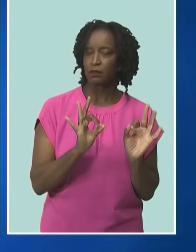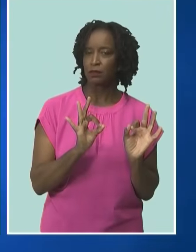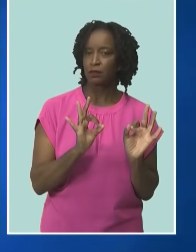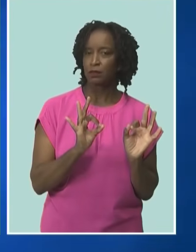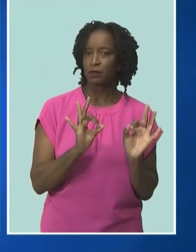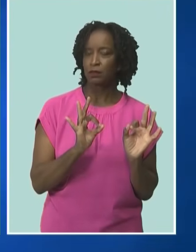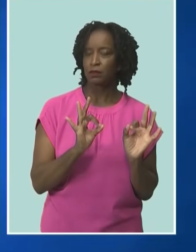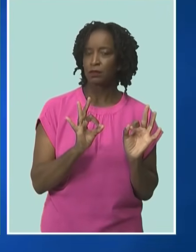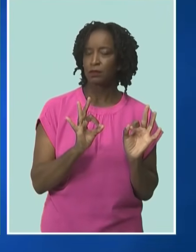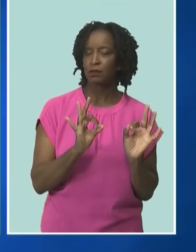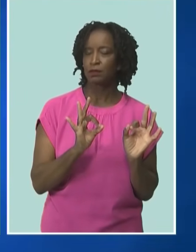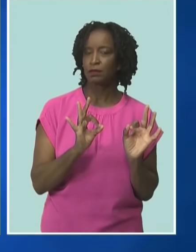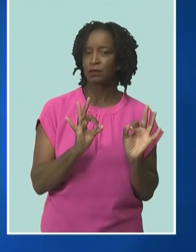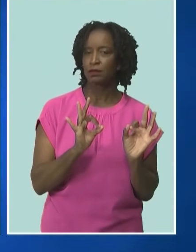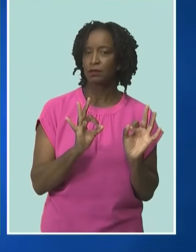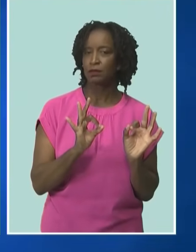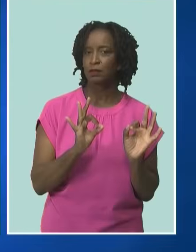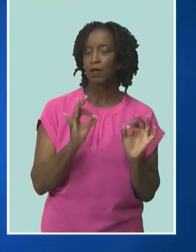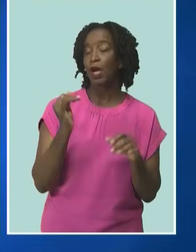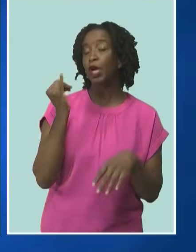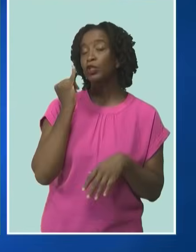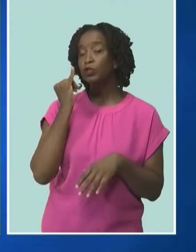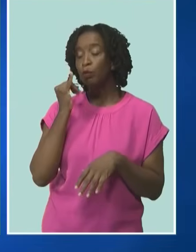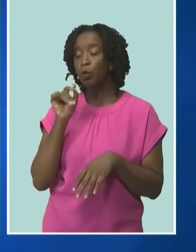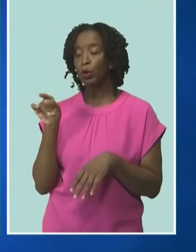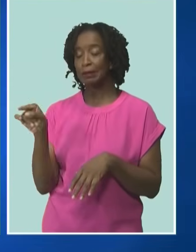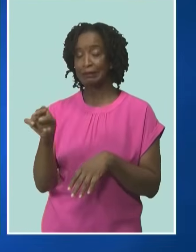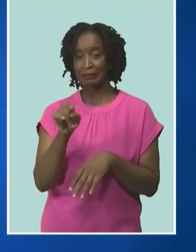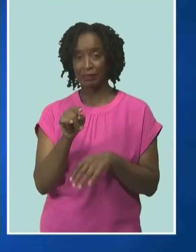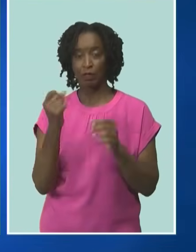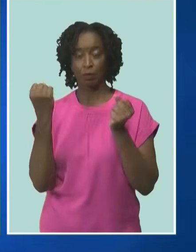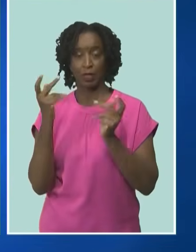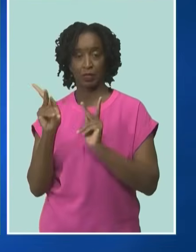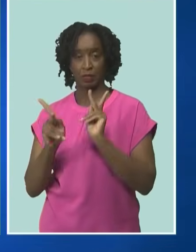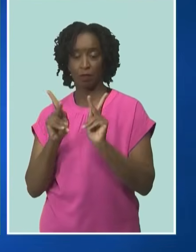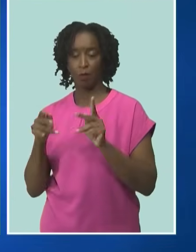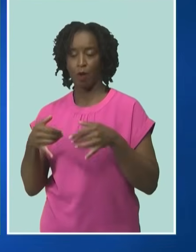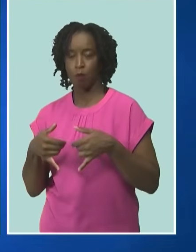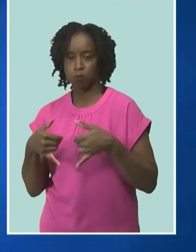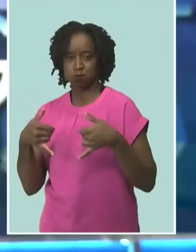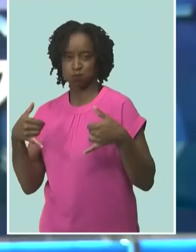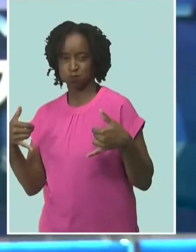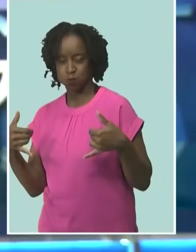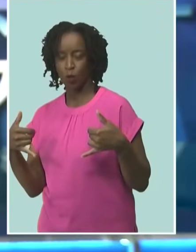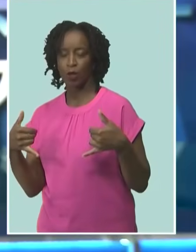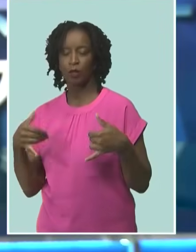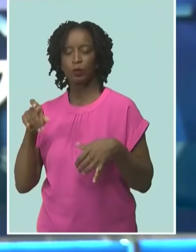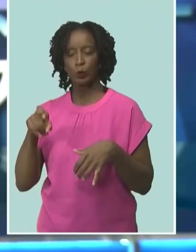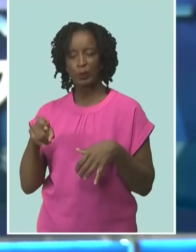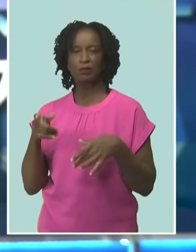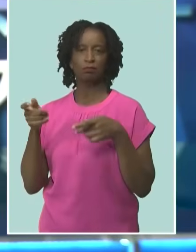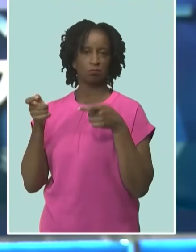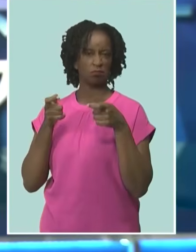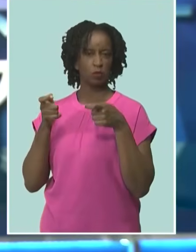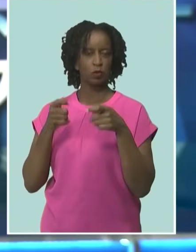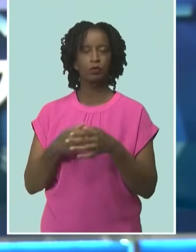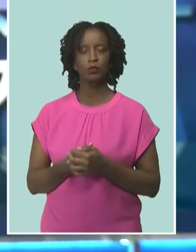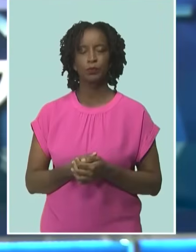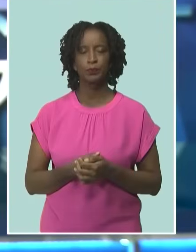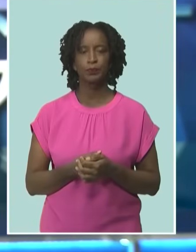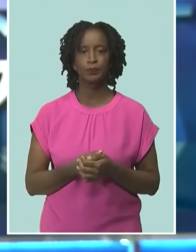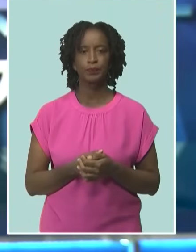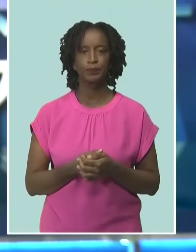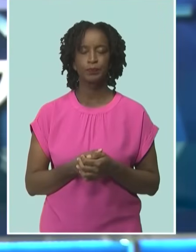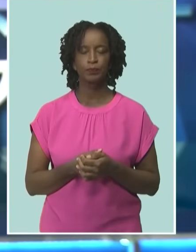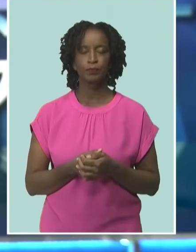if we continue to have this large group of persons who are overweight and obese. The health and wellness official